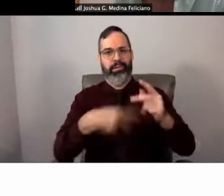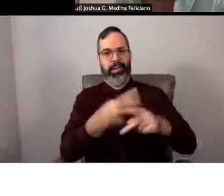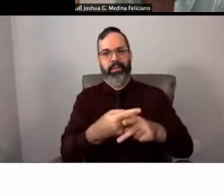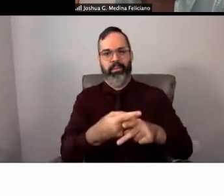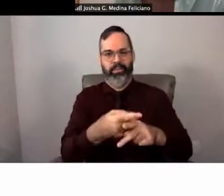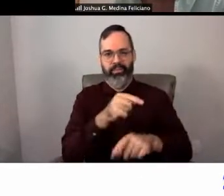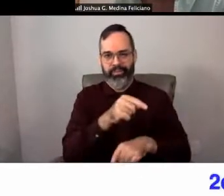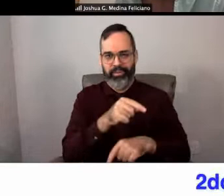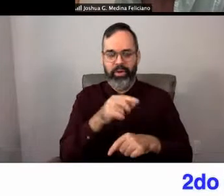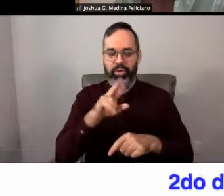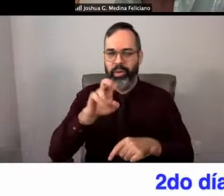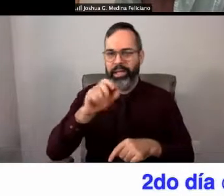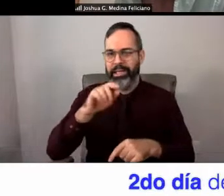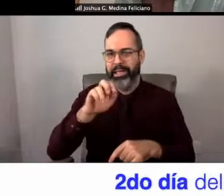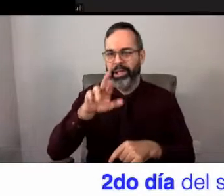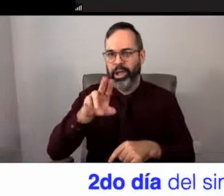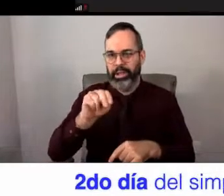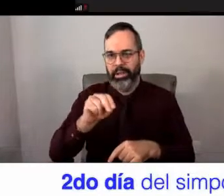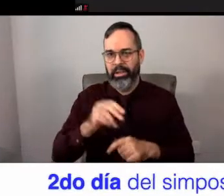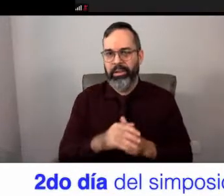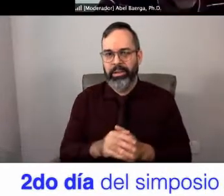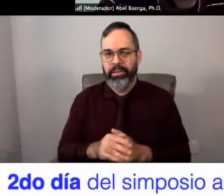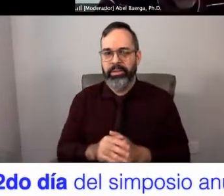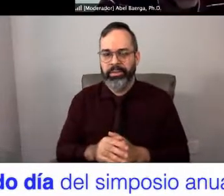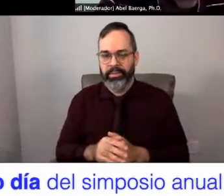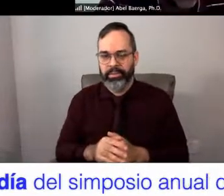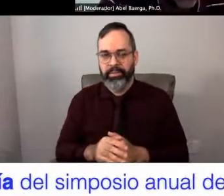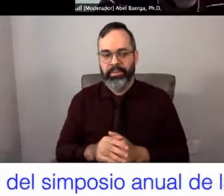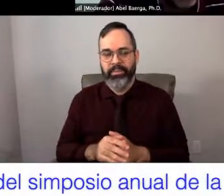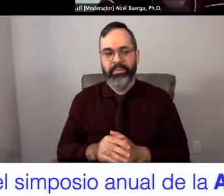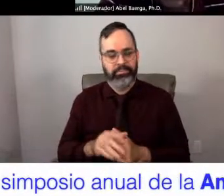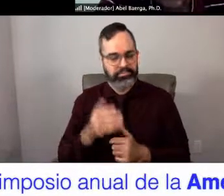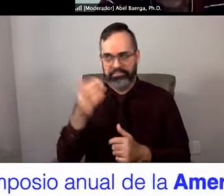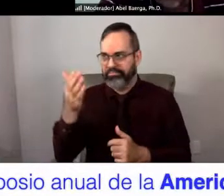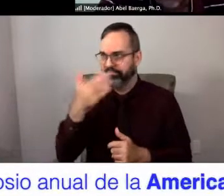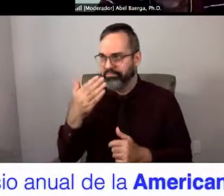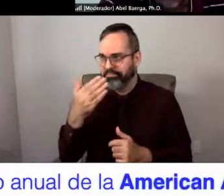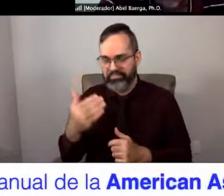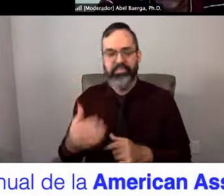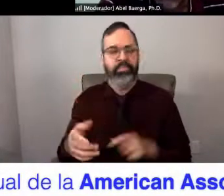Great, thank you. And I have another question for Marcos.